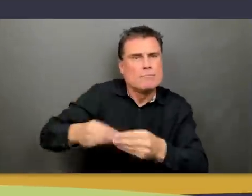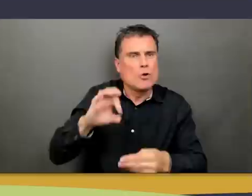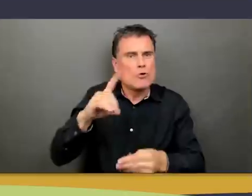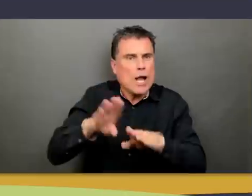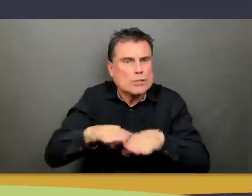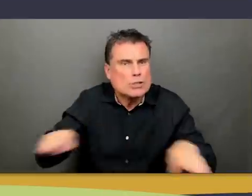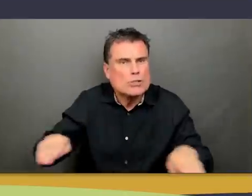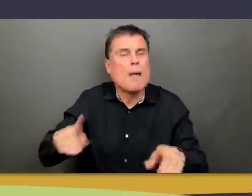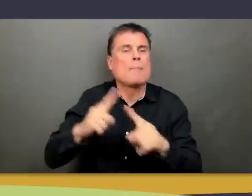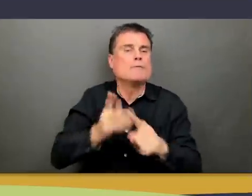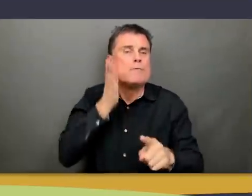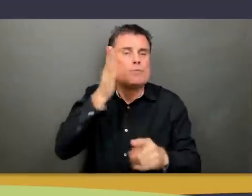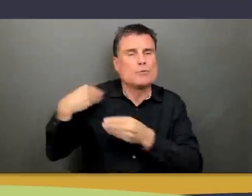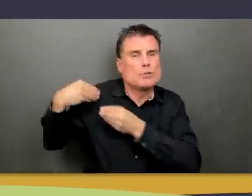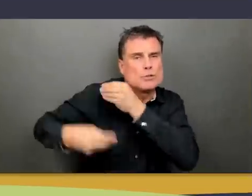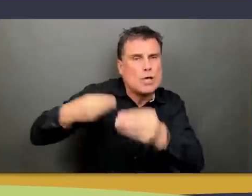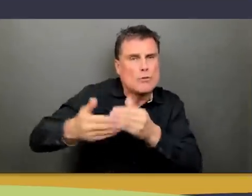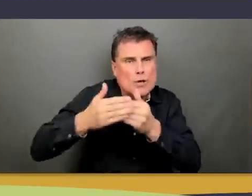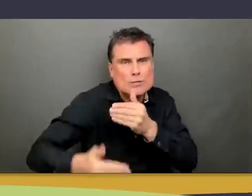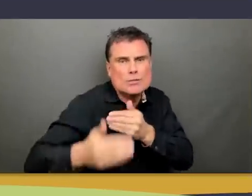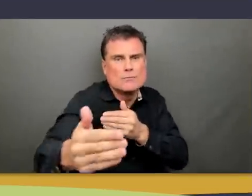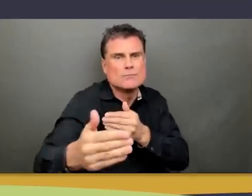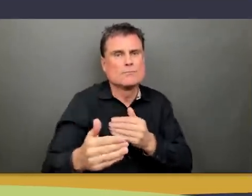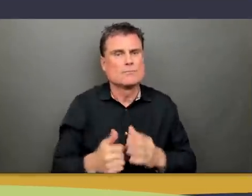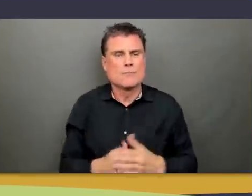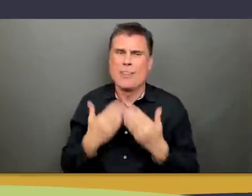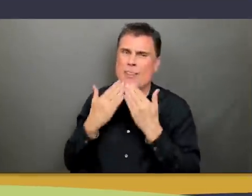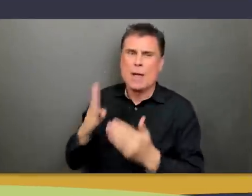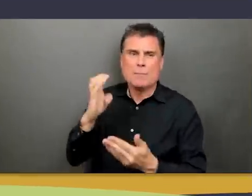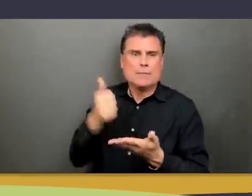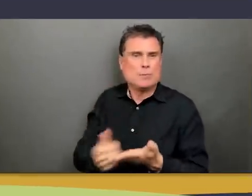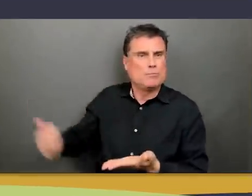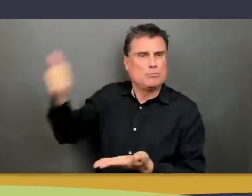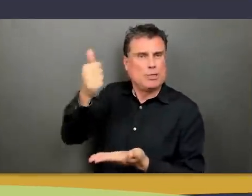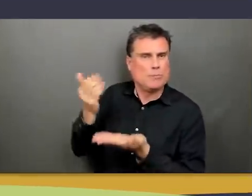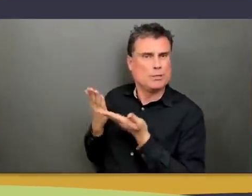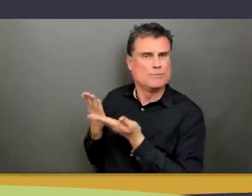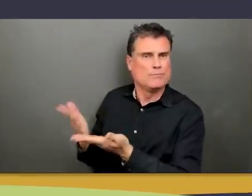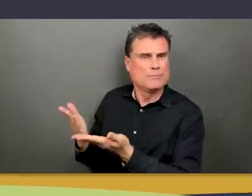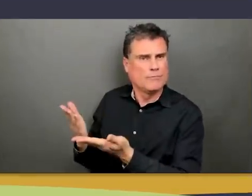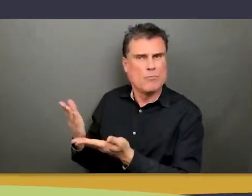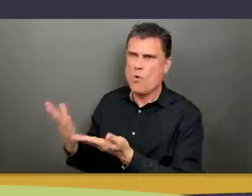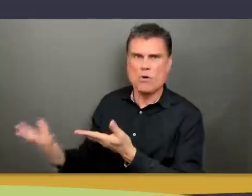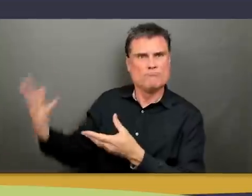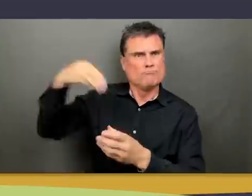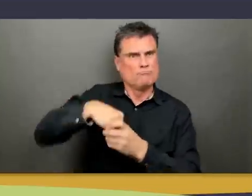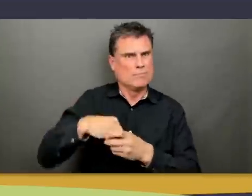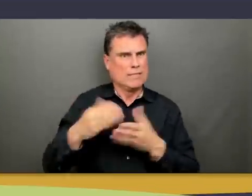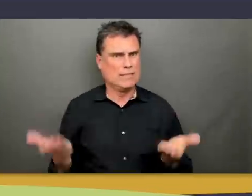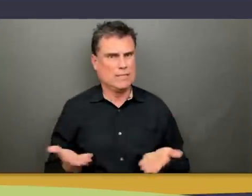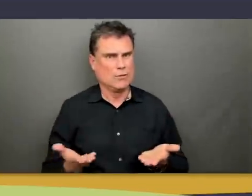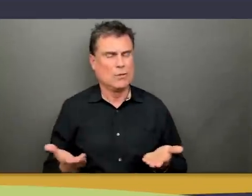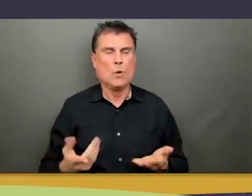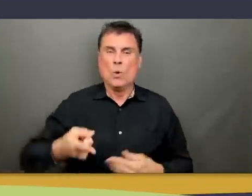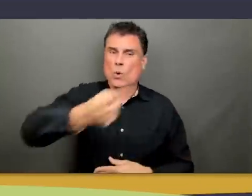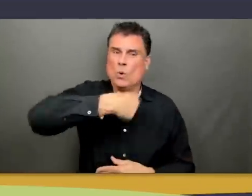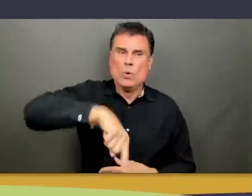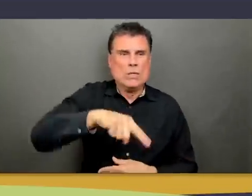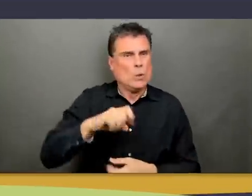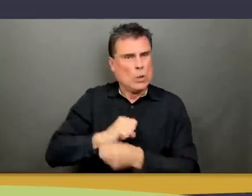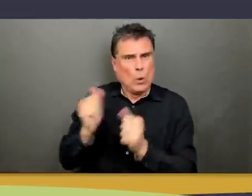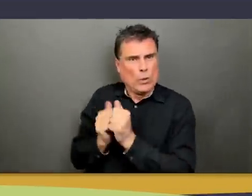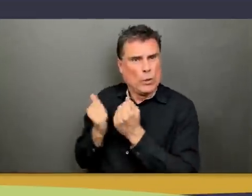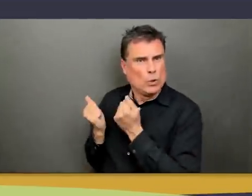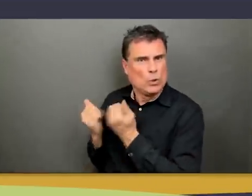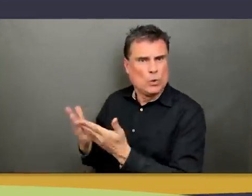for being here, John Horgan. We've done work with him numerous times and he always respects our people as First Nations. I thank